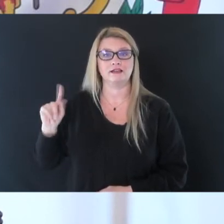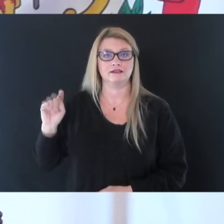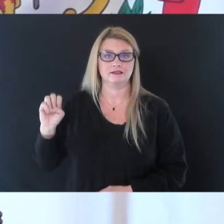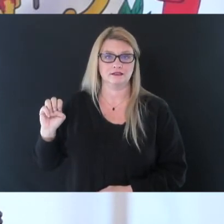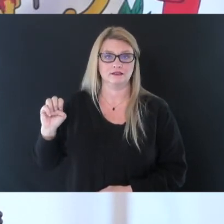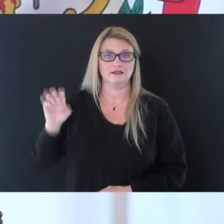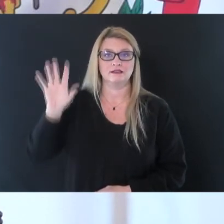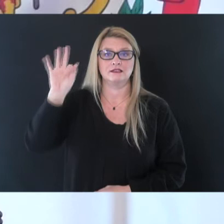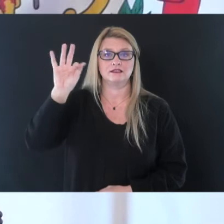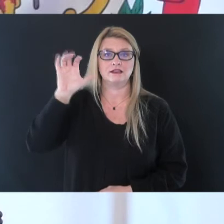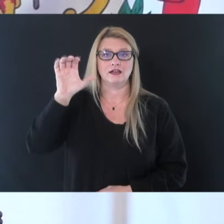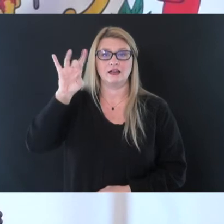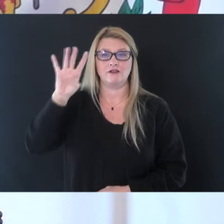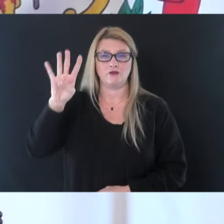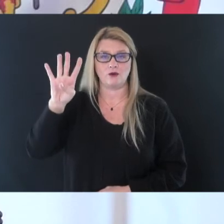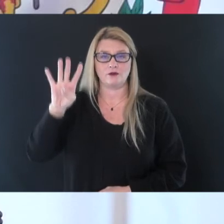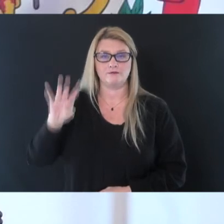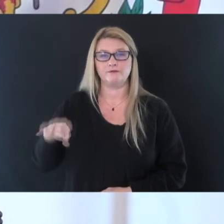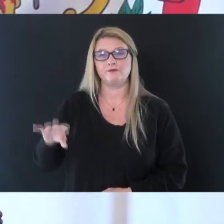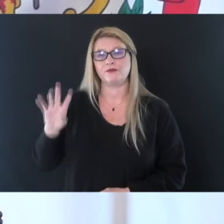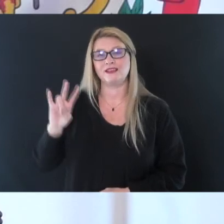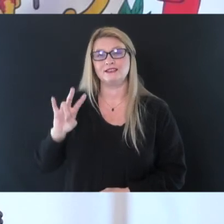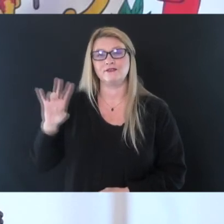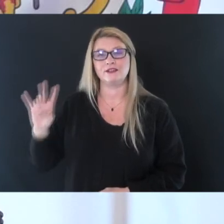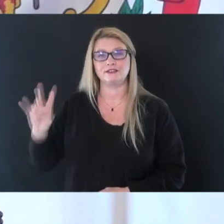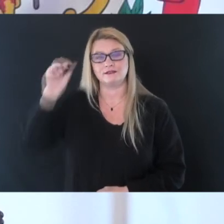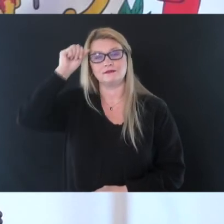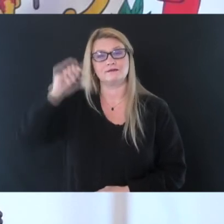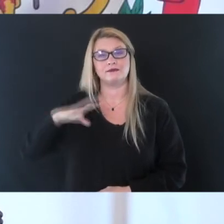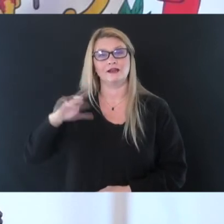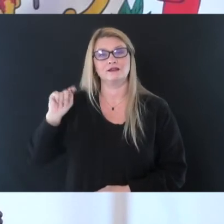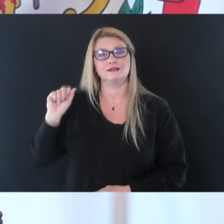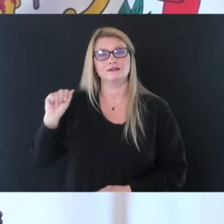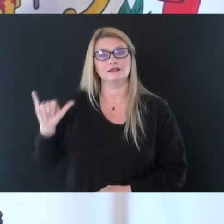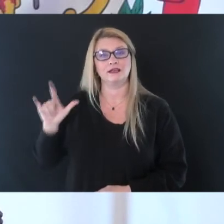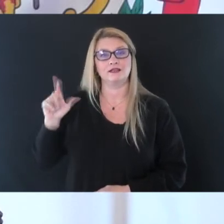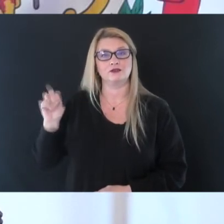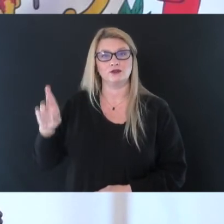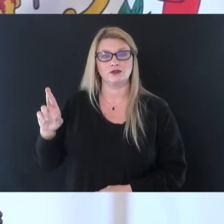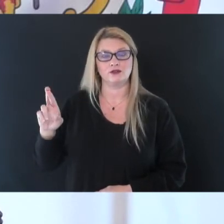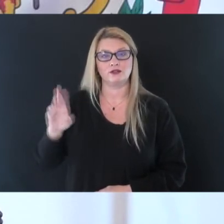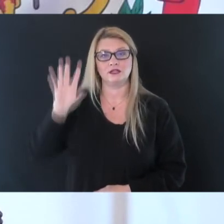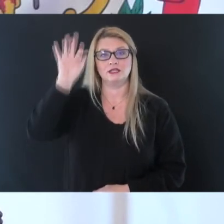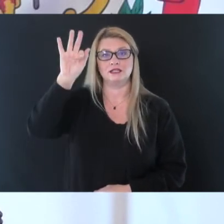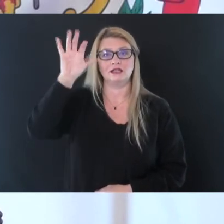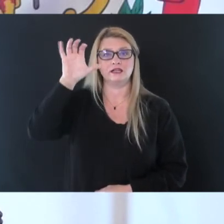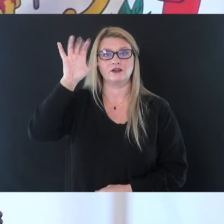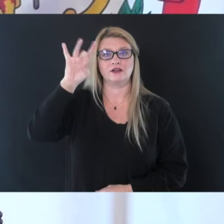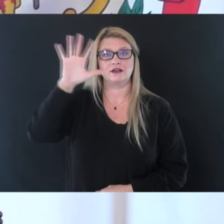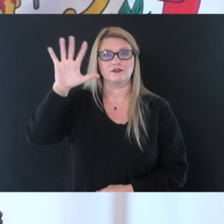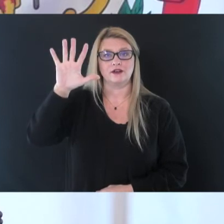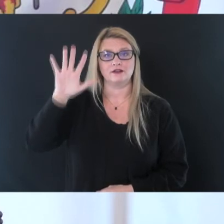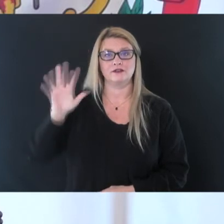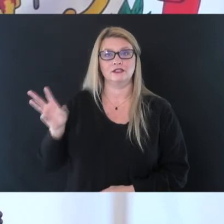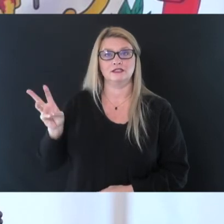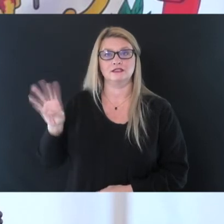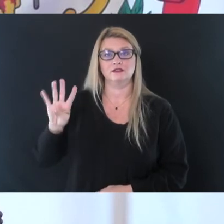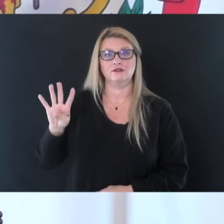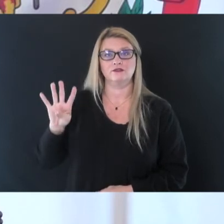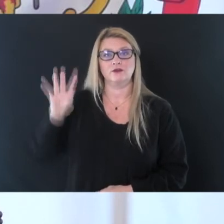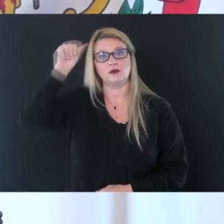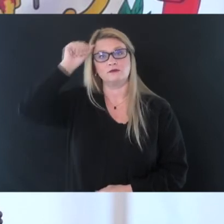Our 1984th death is a 77-year-old male from Taylor County. Our 1985th death is a